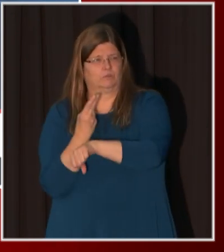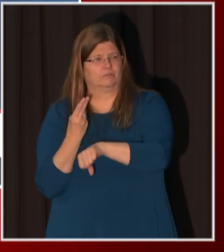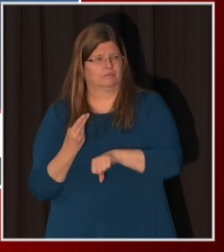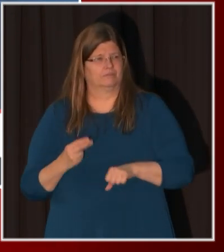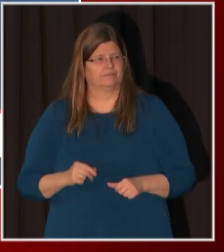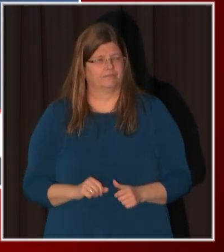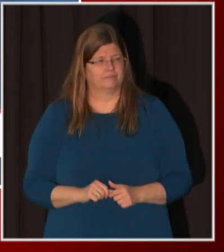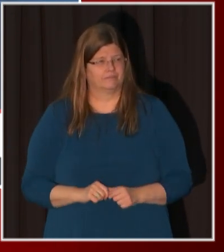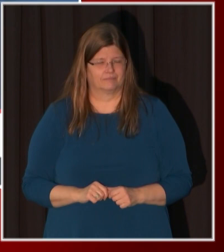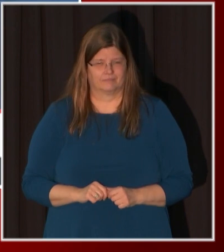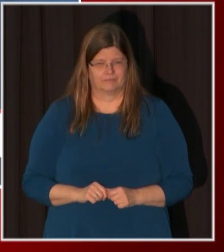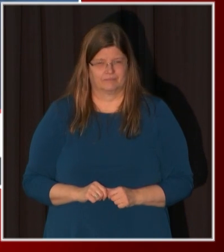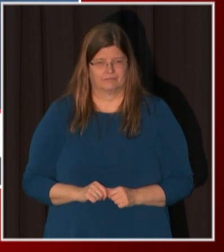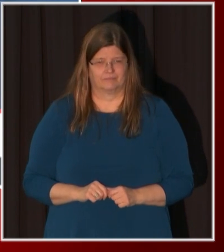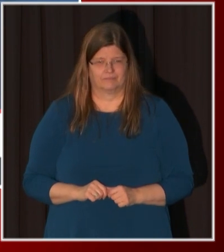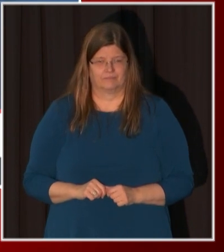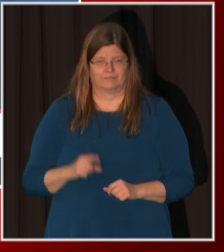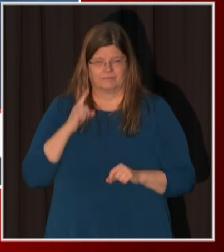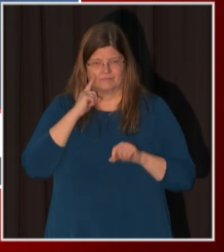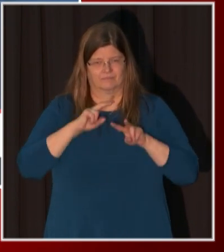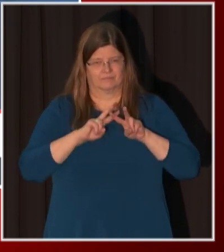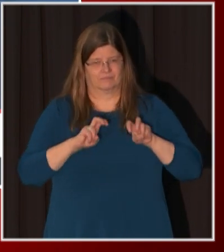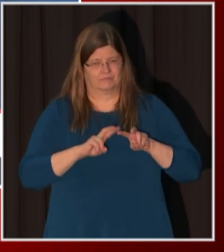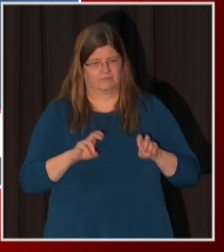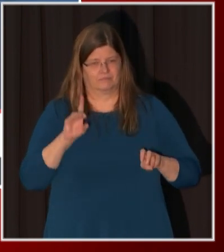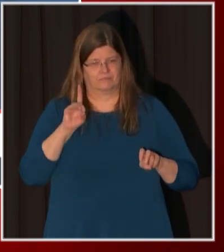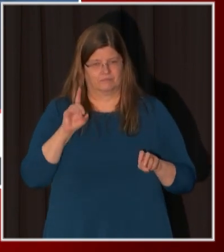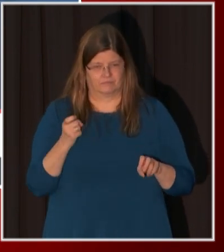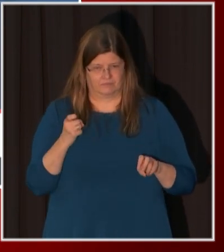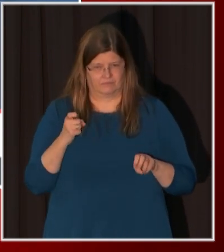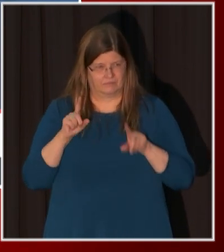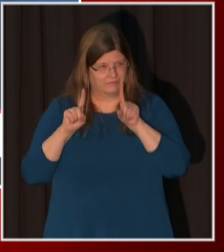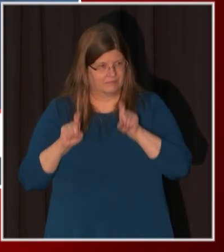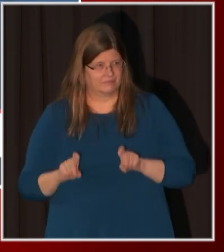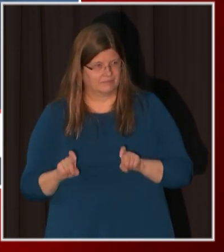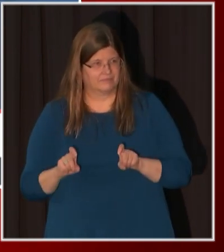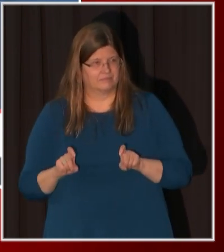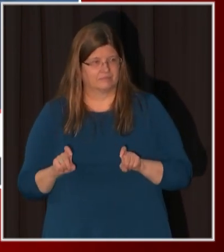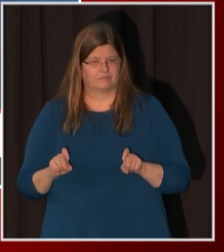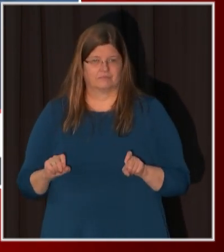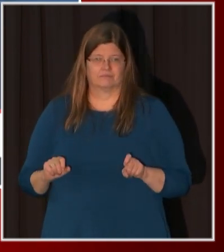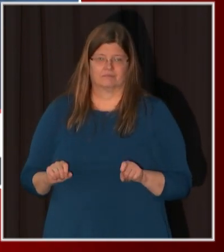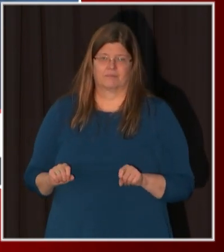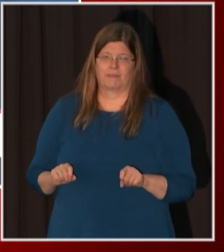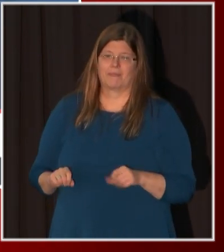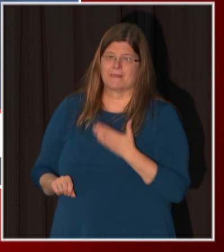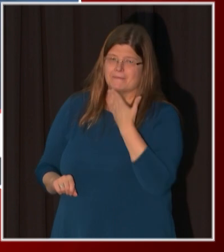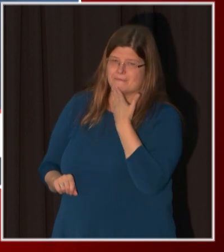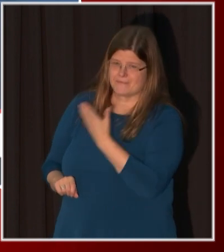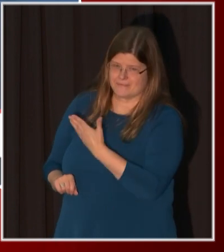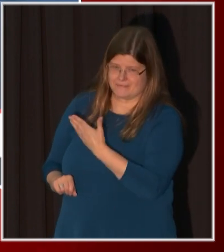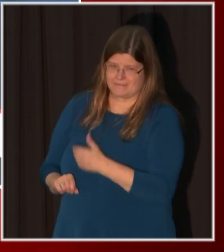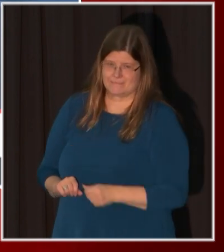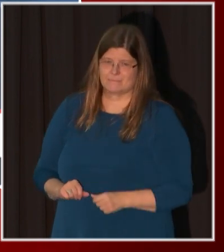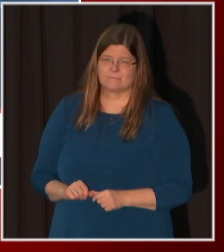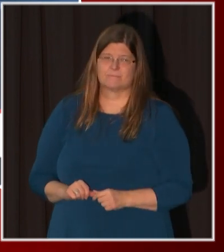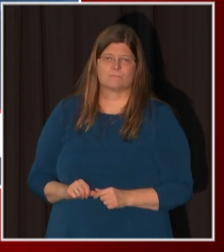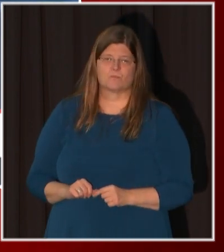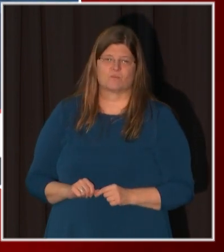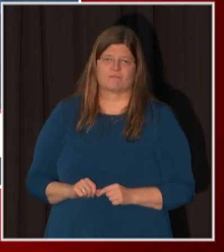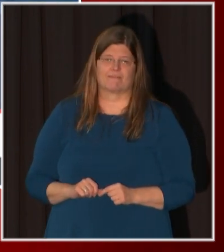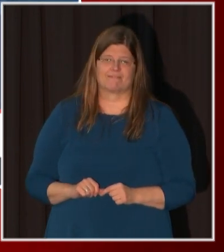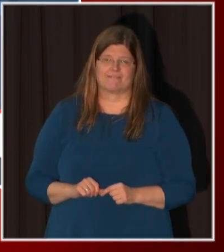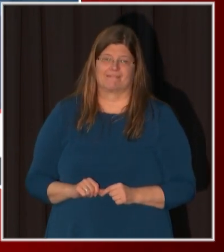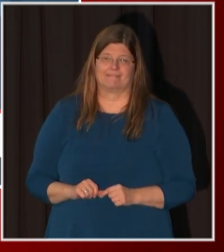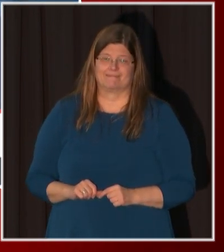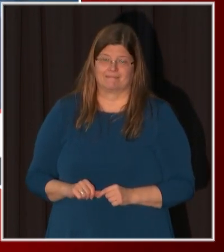using as much diagnostic testing capacity as we may have, if that's the case. Thank you. So I want to mention